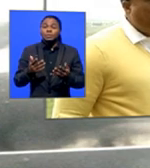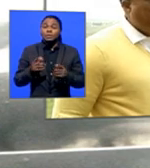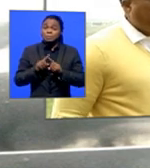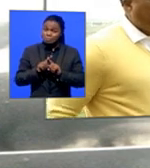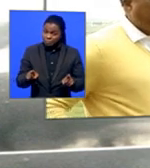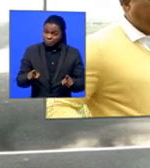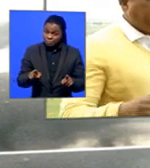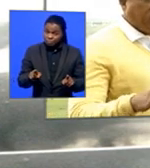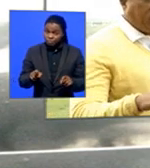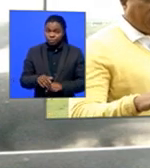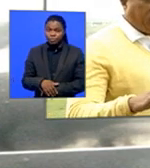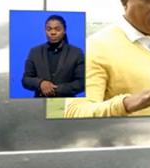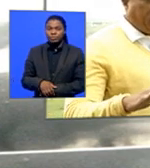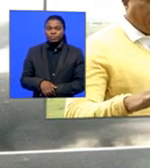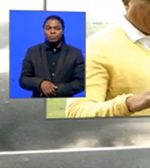Though